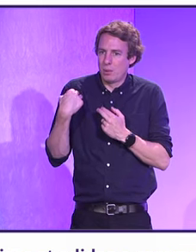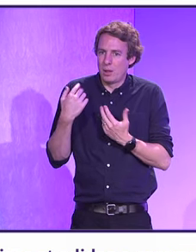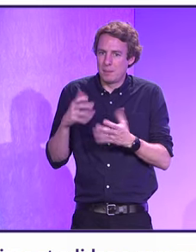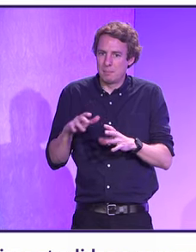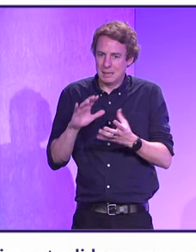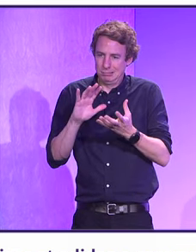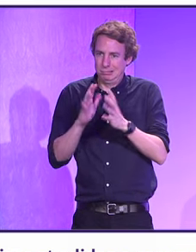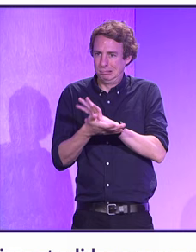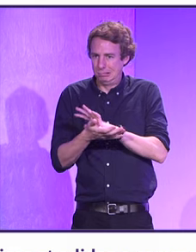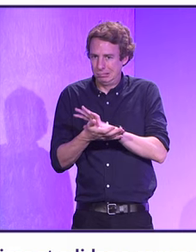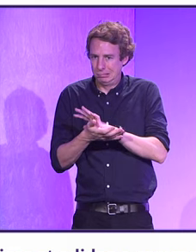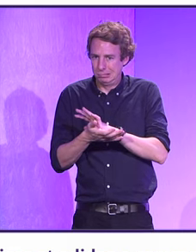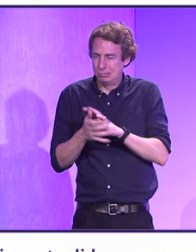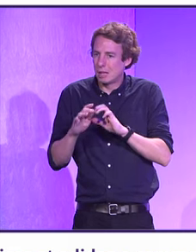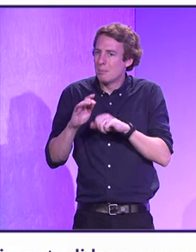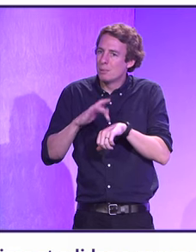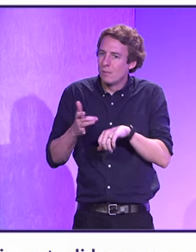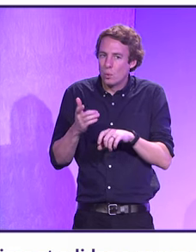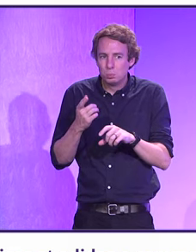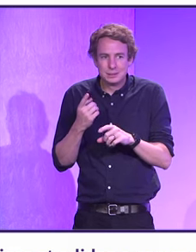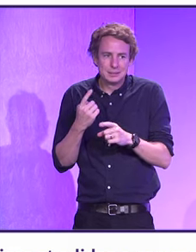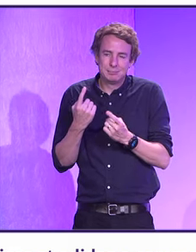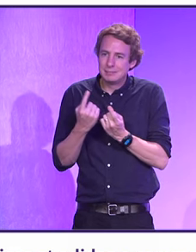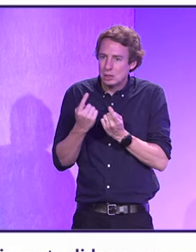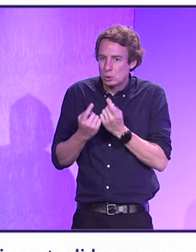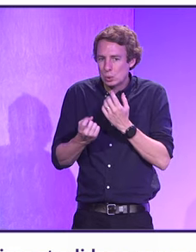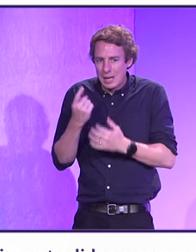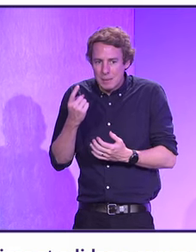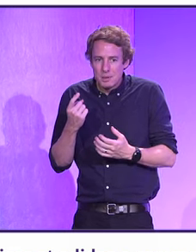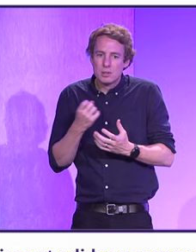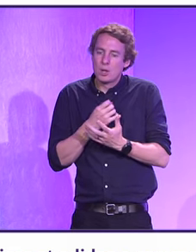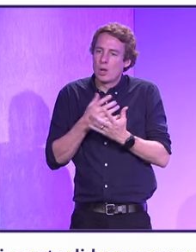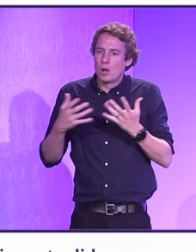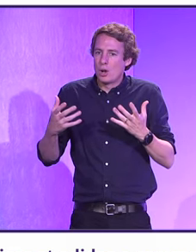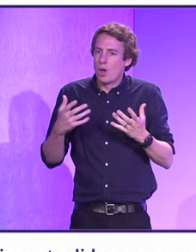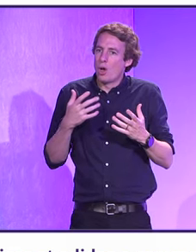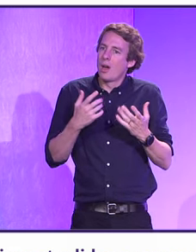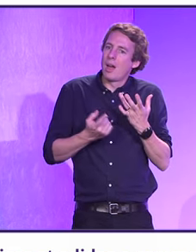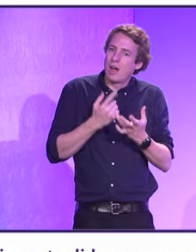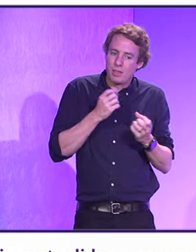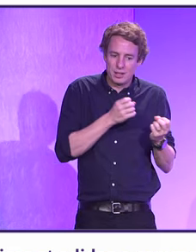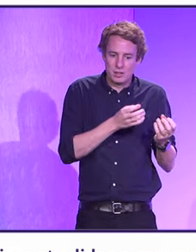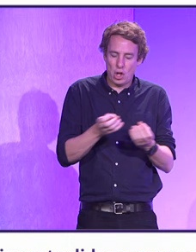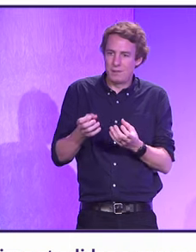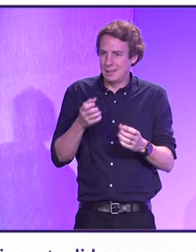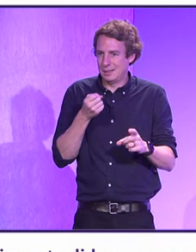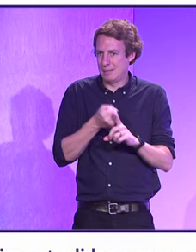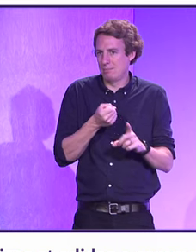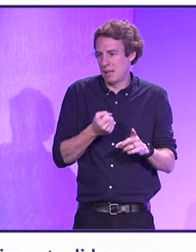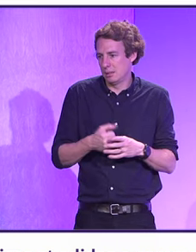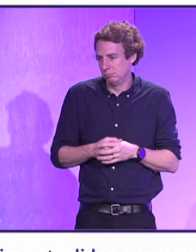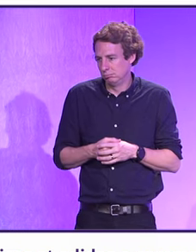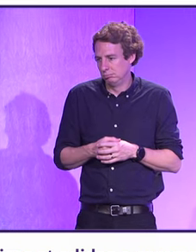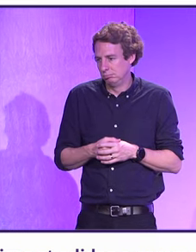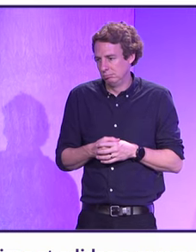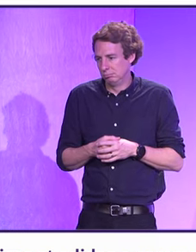traffic, it started to have the performance issues. And because of that, a lot of calls getting piled up in the upstream services. The reason is